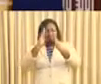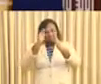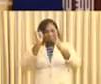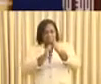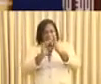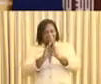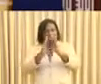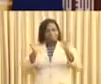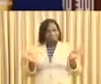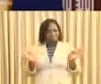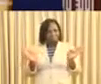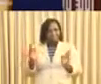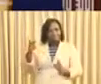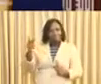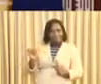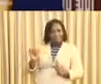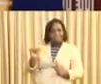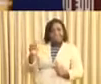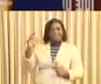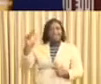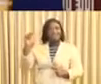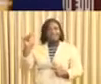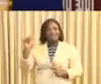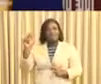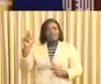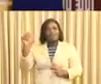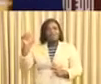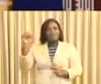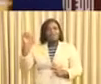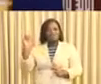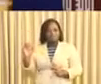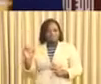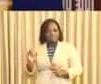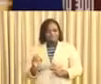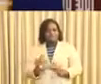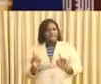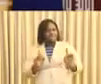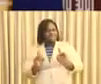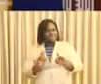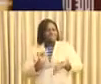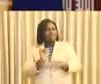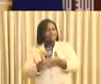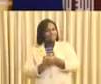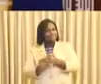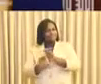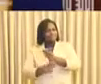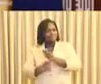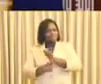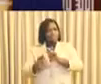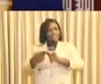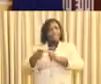Tema, and Kaswa. I did so on the basis of the data and science, as well as on a